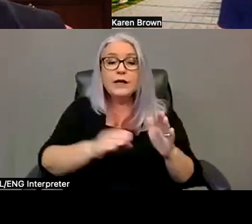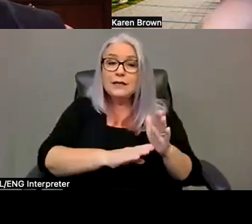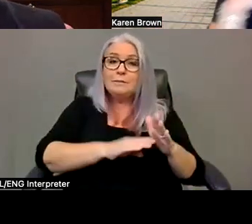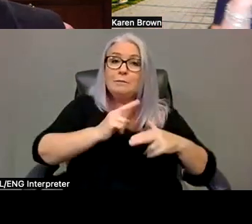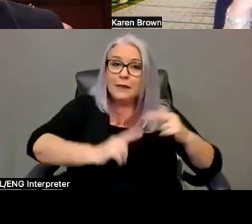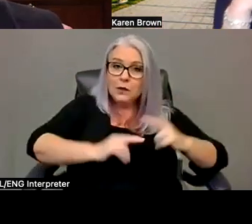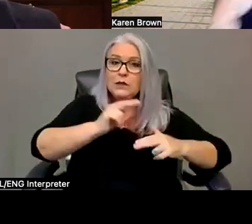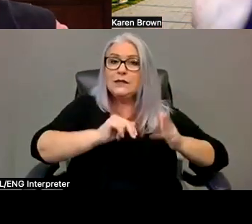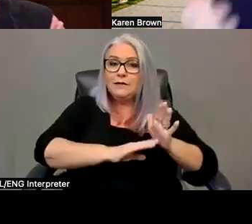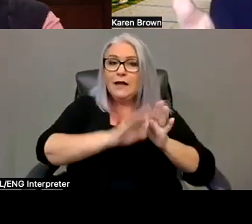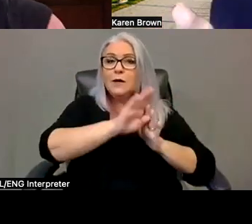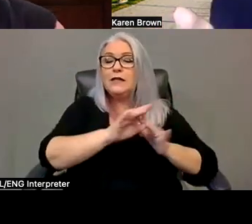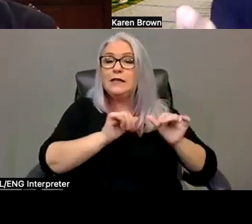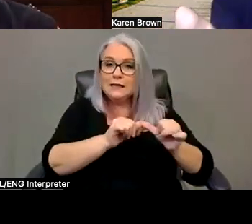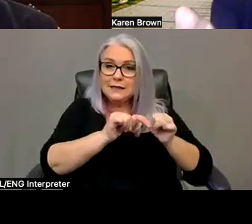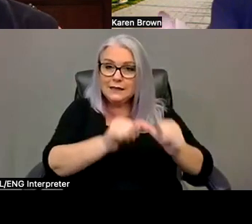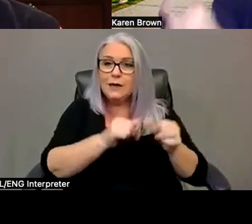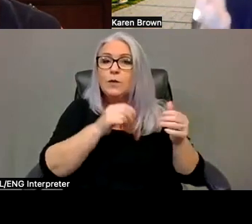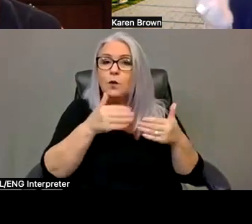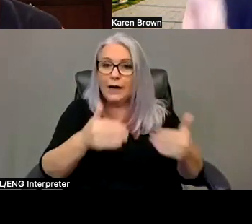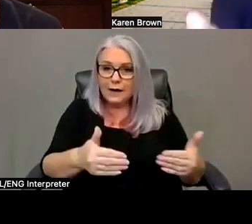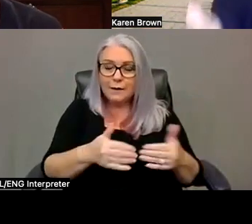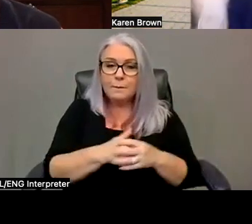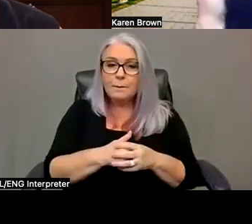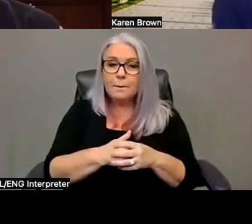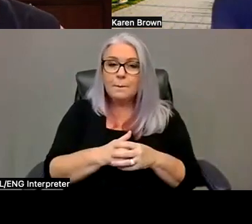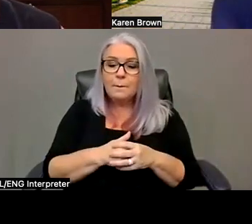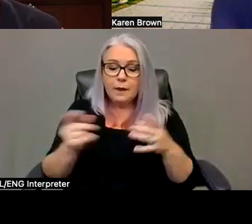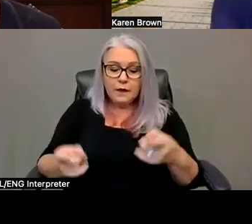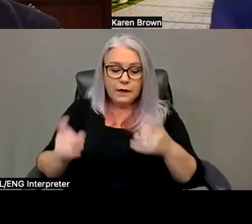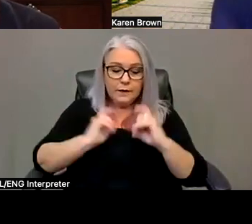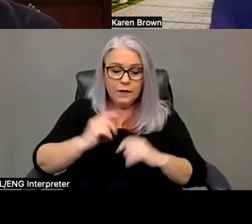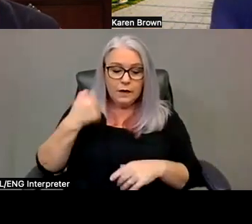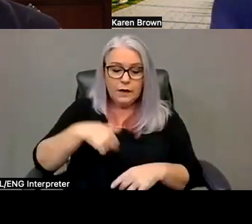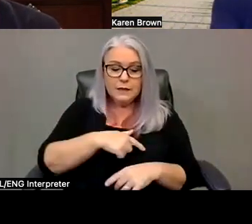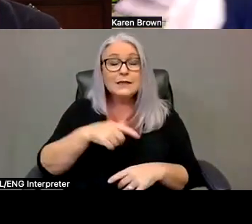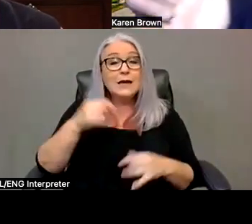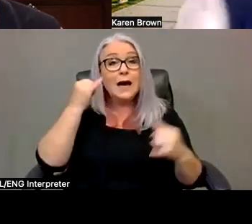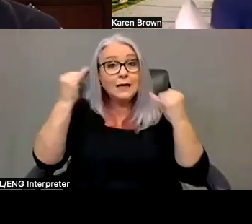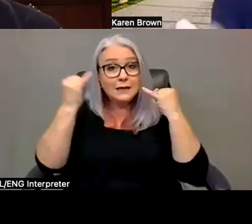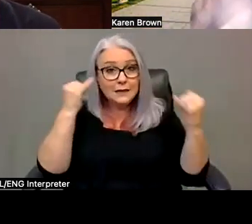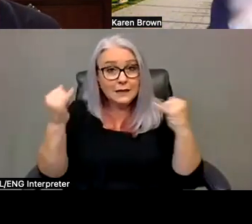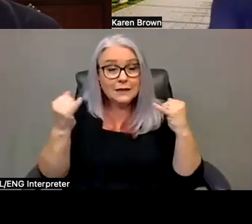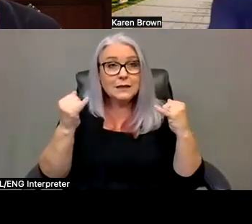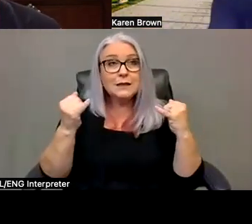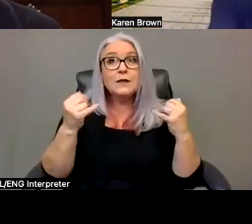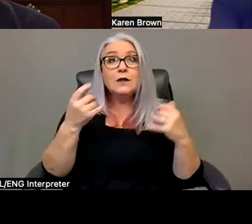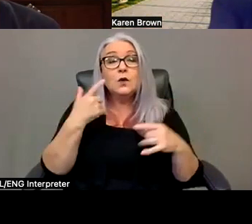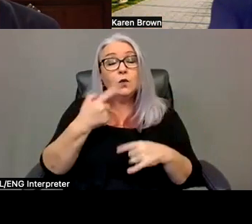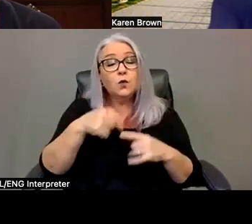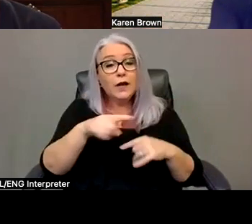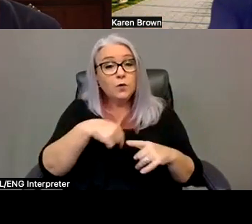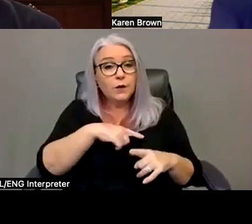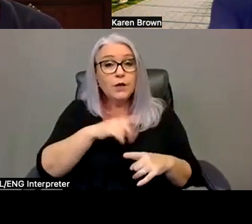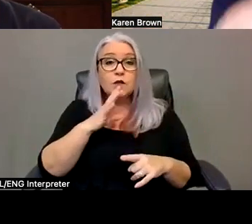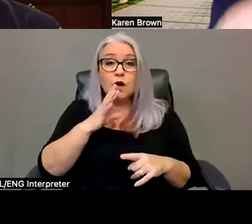way. It's given us some ideas that the planning board now has at its ready when talking about the 29